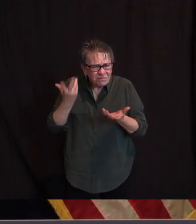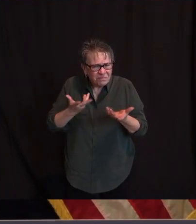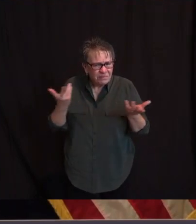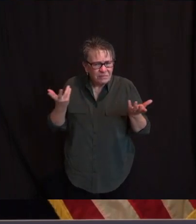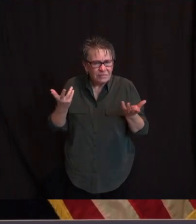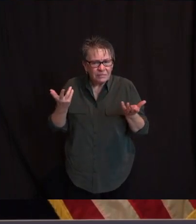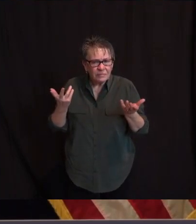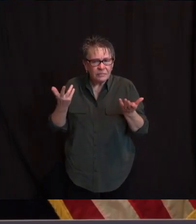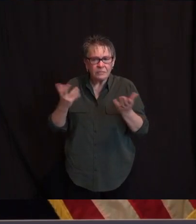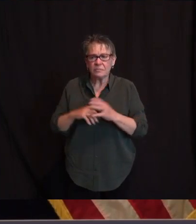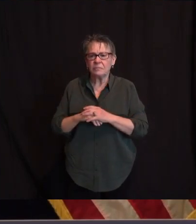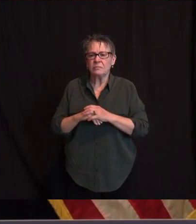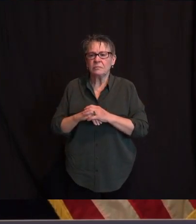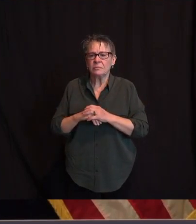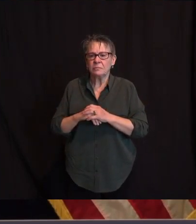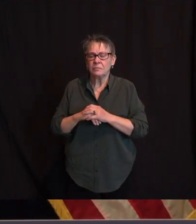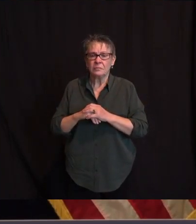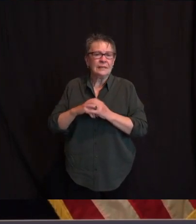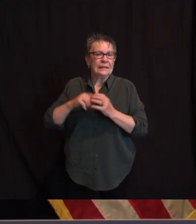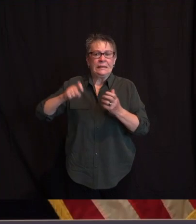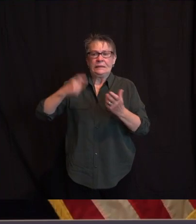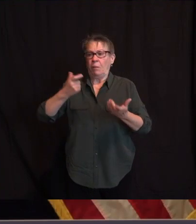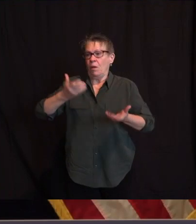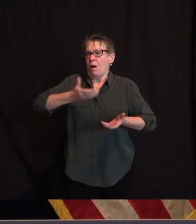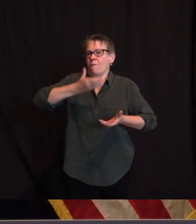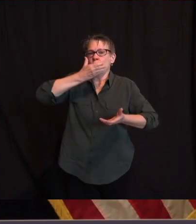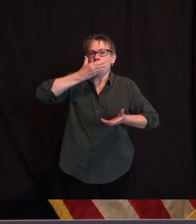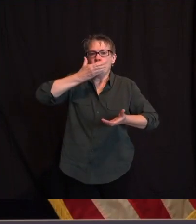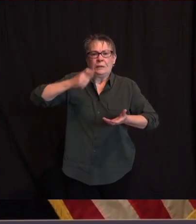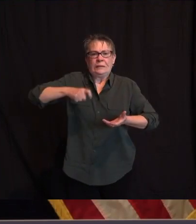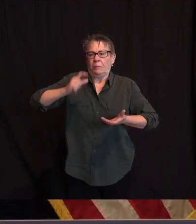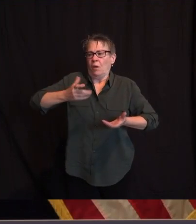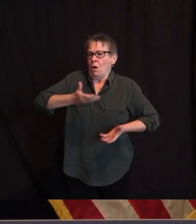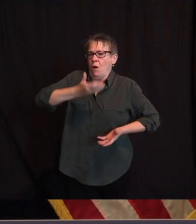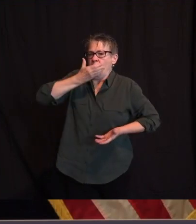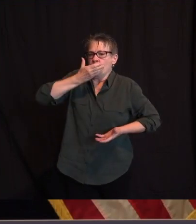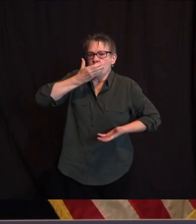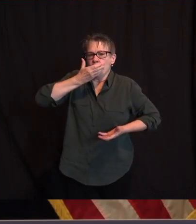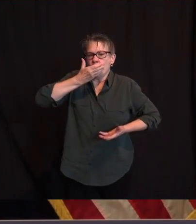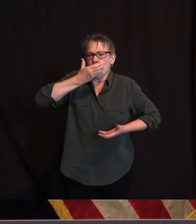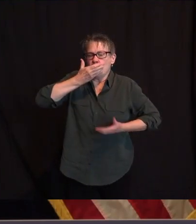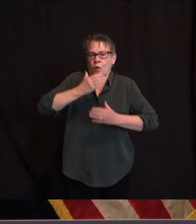John. On a couple of follow-ups. On the primary delay, have you had discussions with